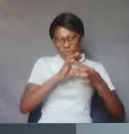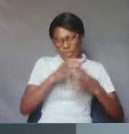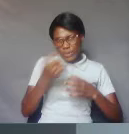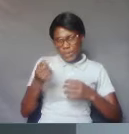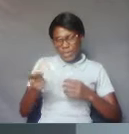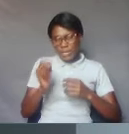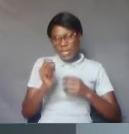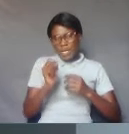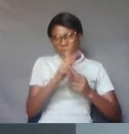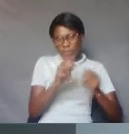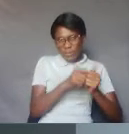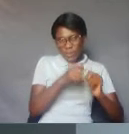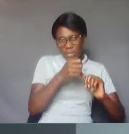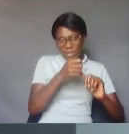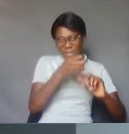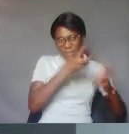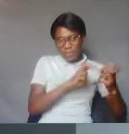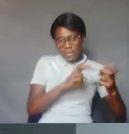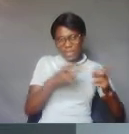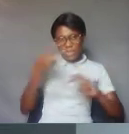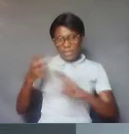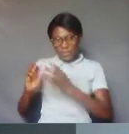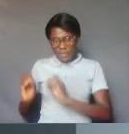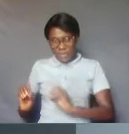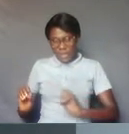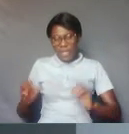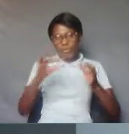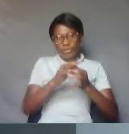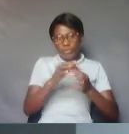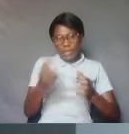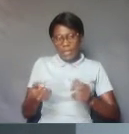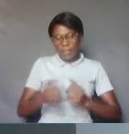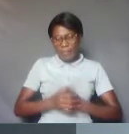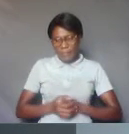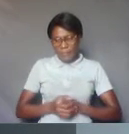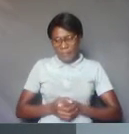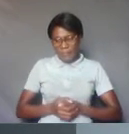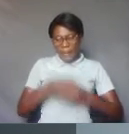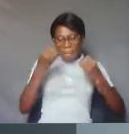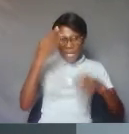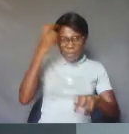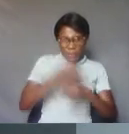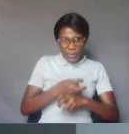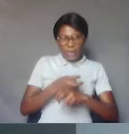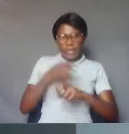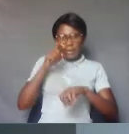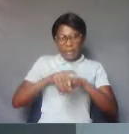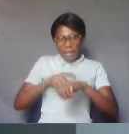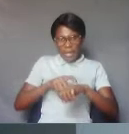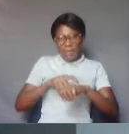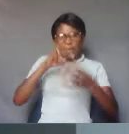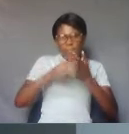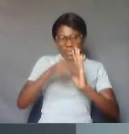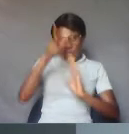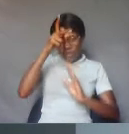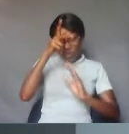people with disability who struggle for justice in concrete situations, to create new ways